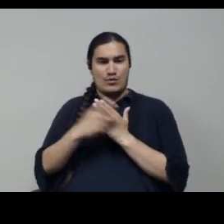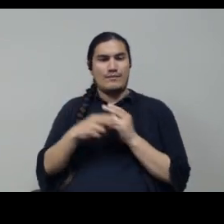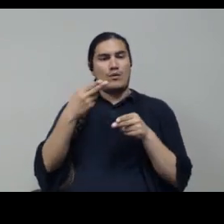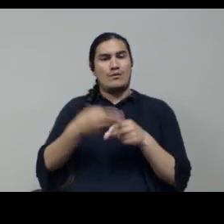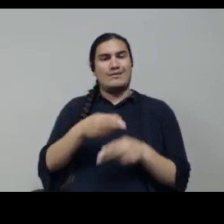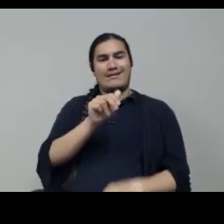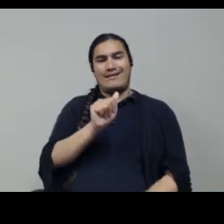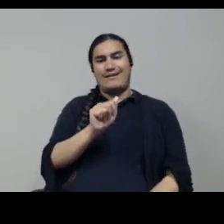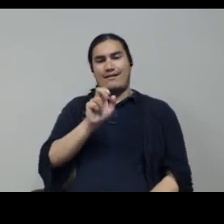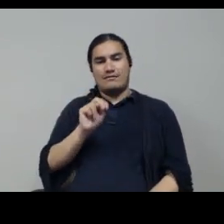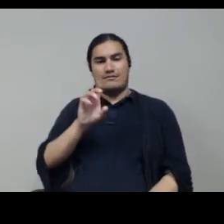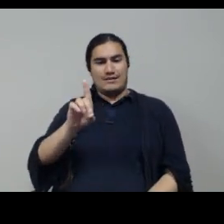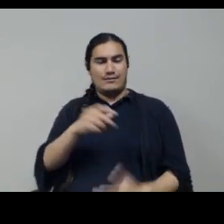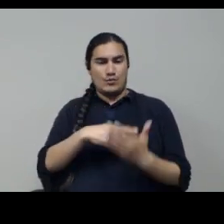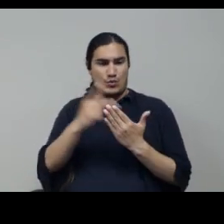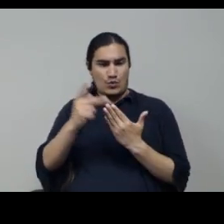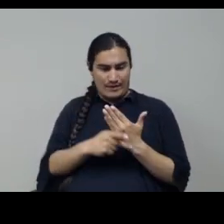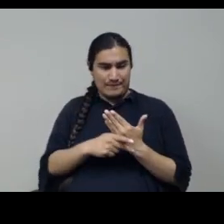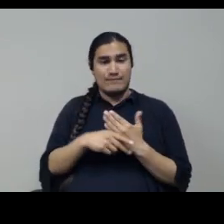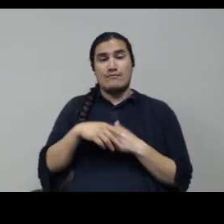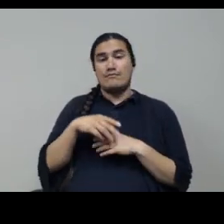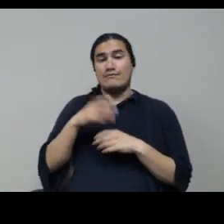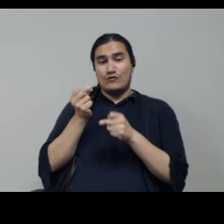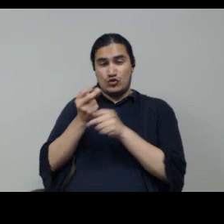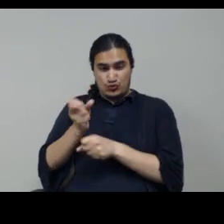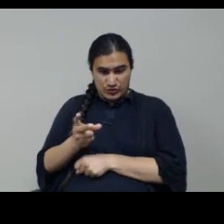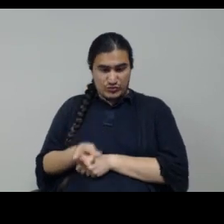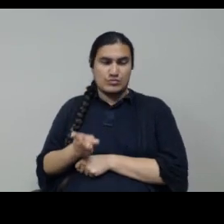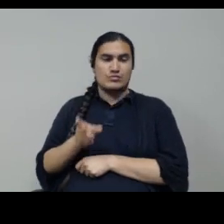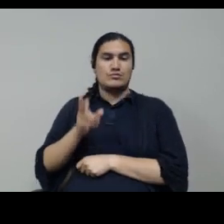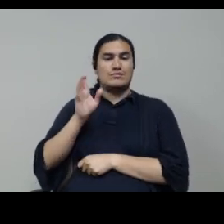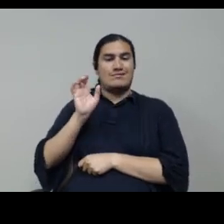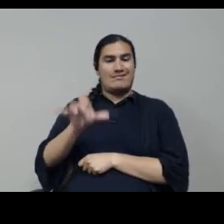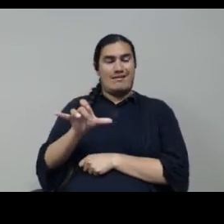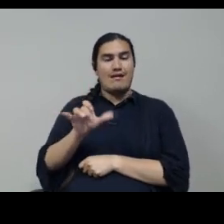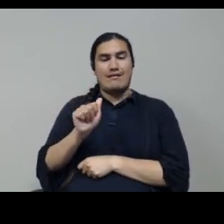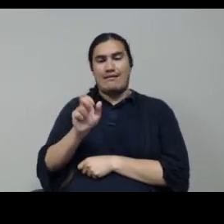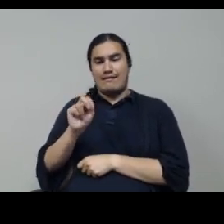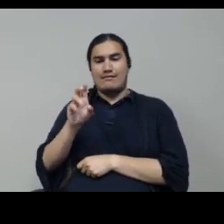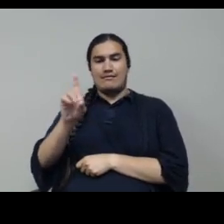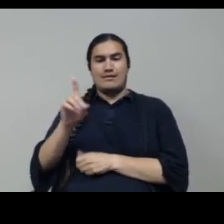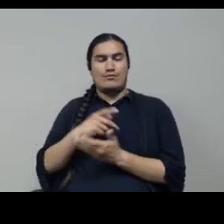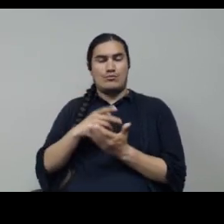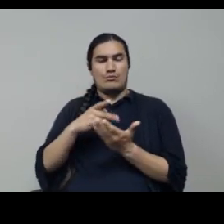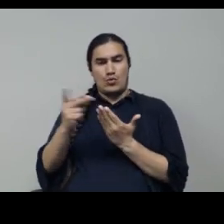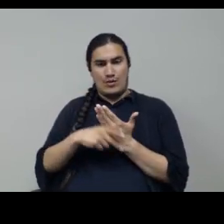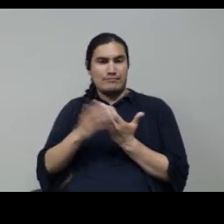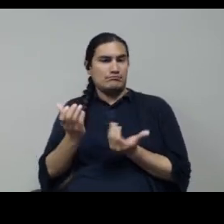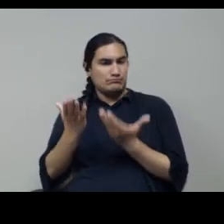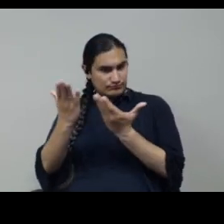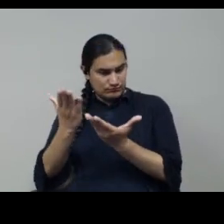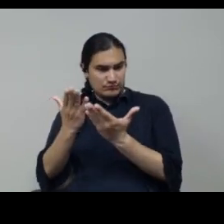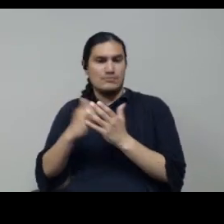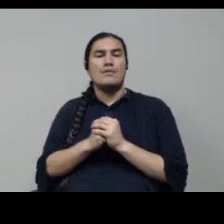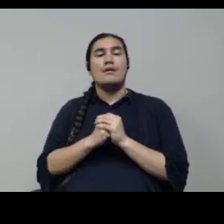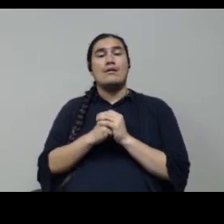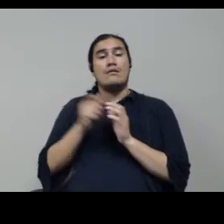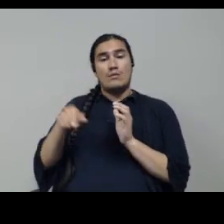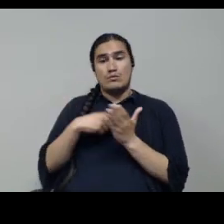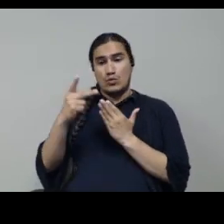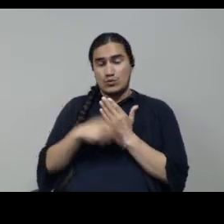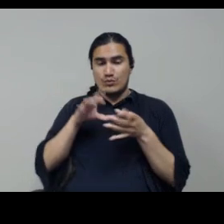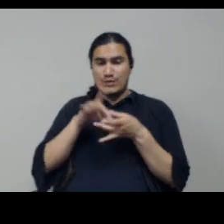program. Every 2 years, the Division of Aeronautics brings forward the new A&D program. These projects are selected based on the